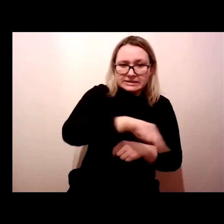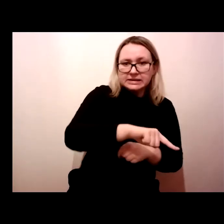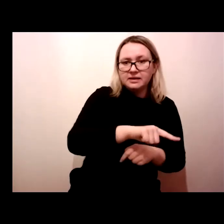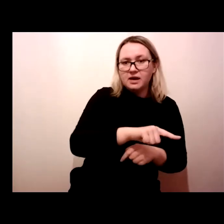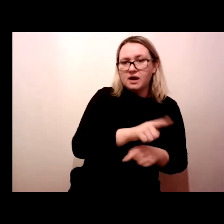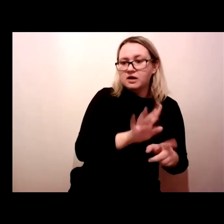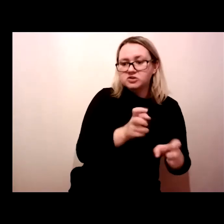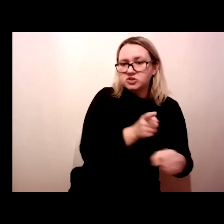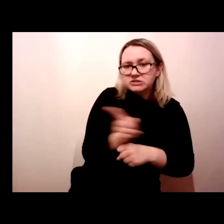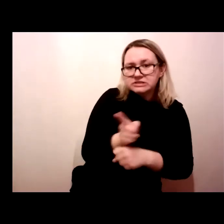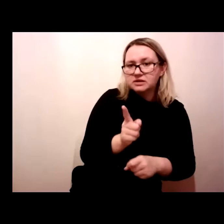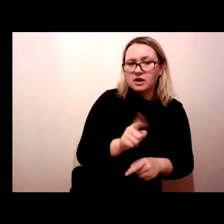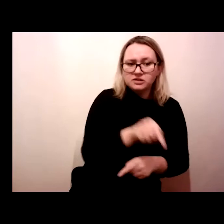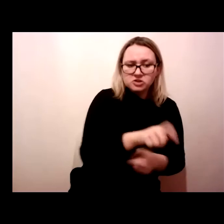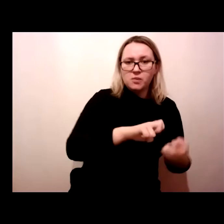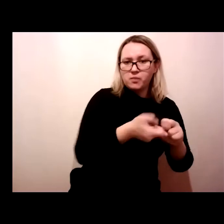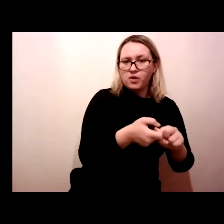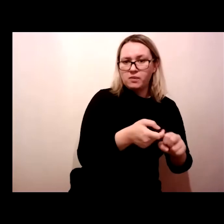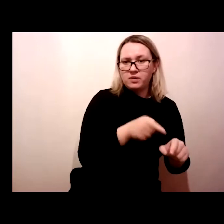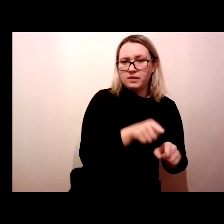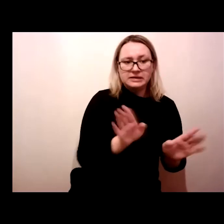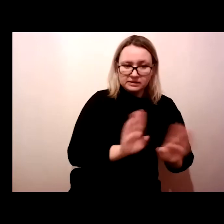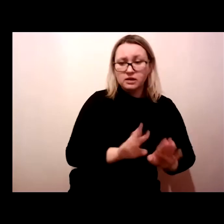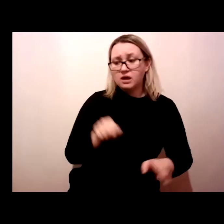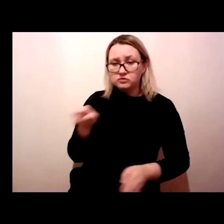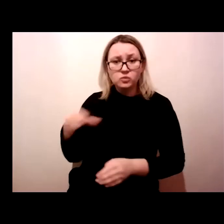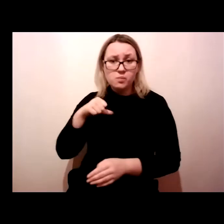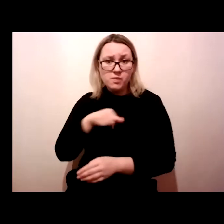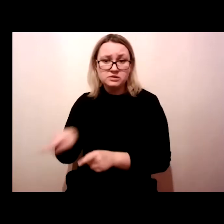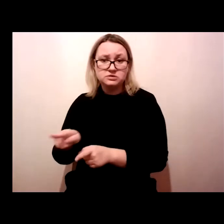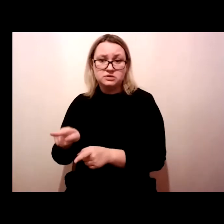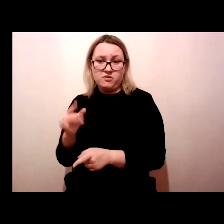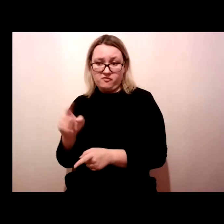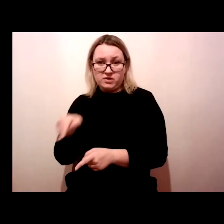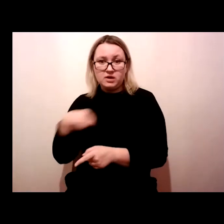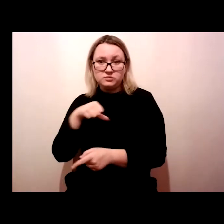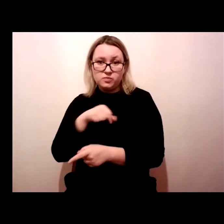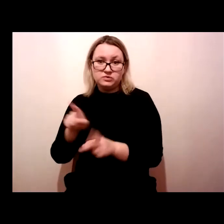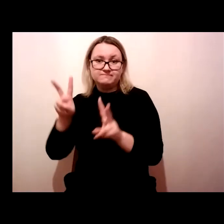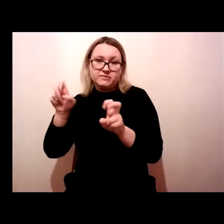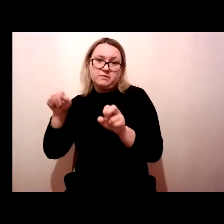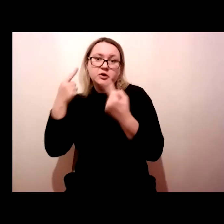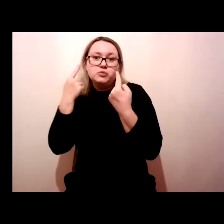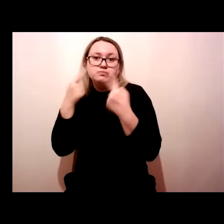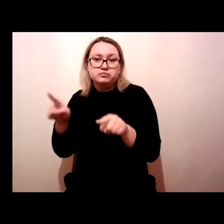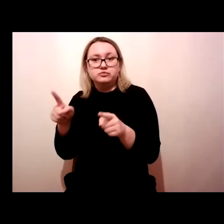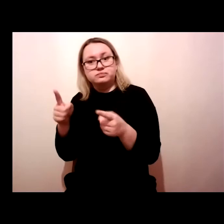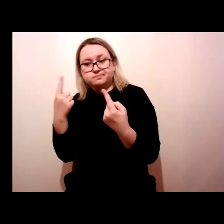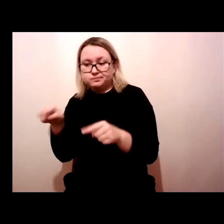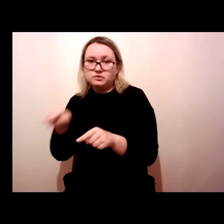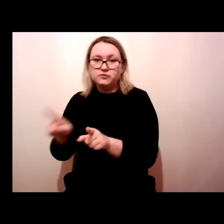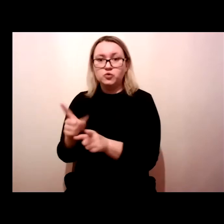their behavior. But the problem is that those children do not